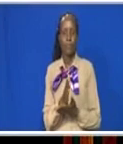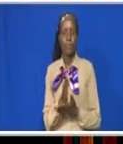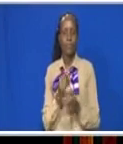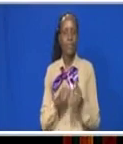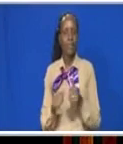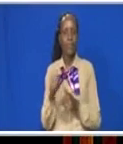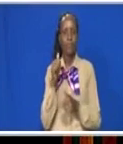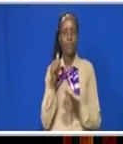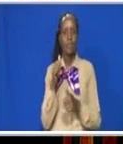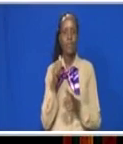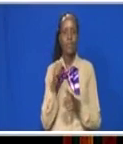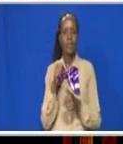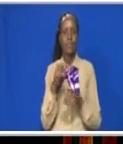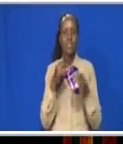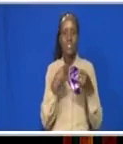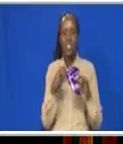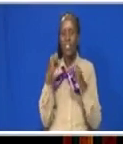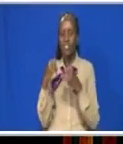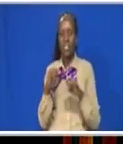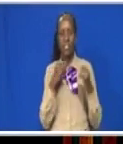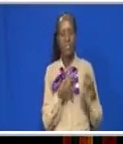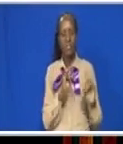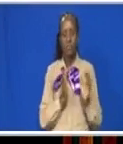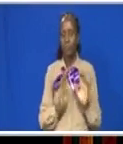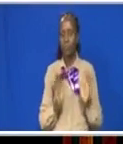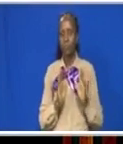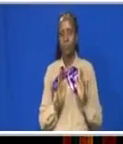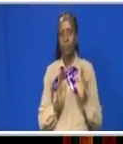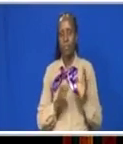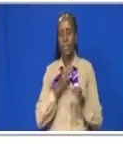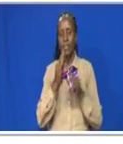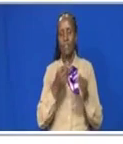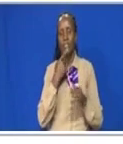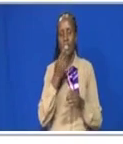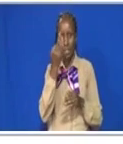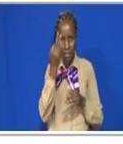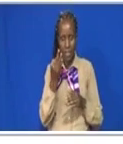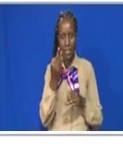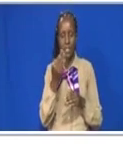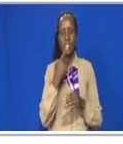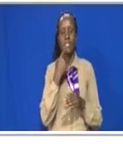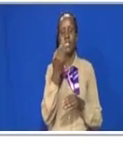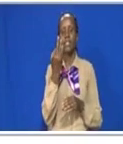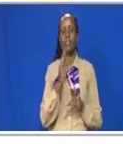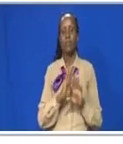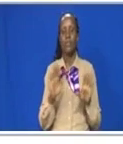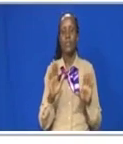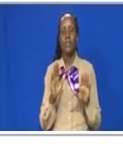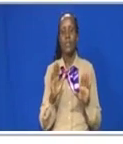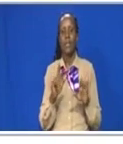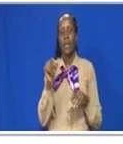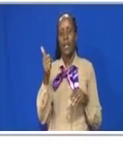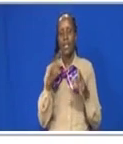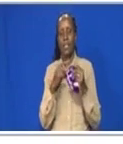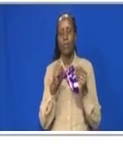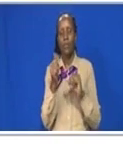Avoid gambling. And when you're told three, just state three. Another term that has been used